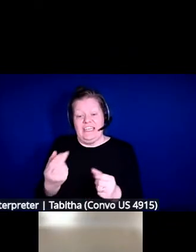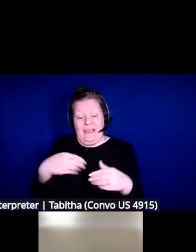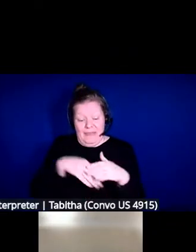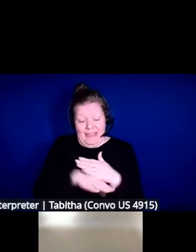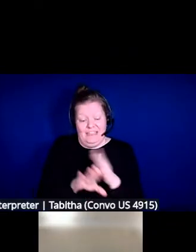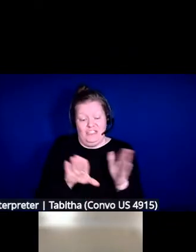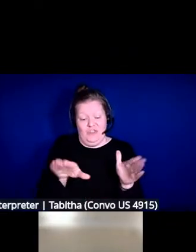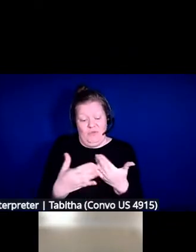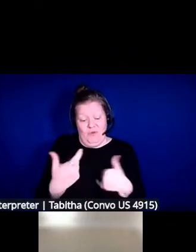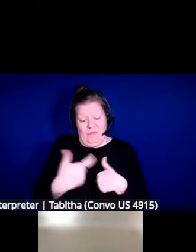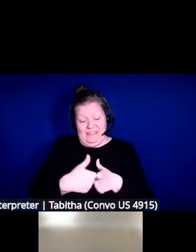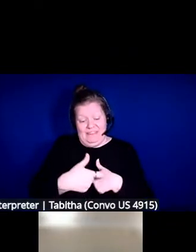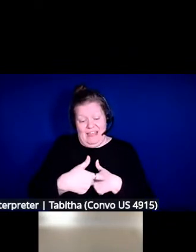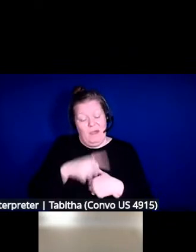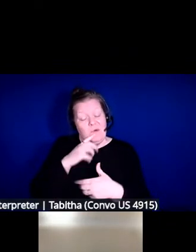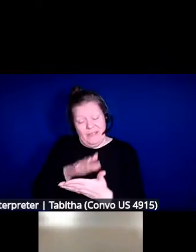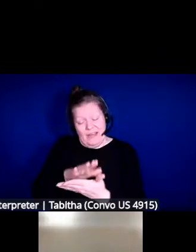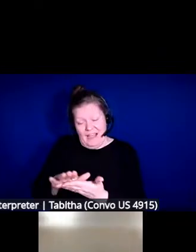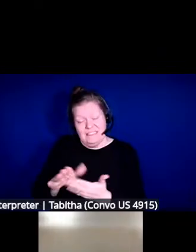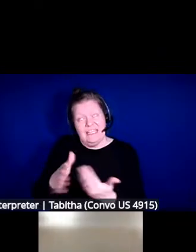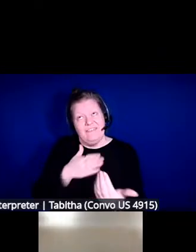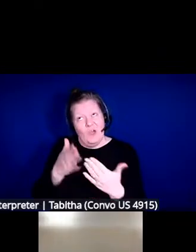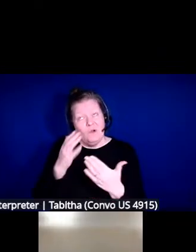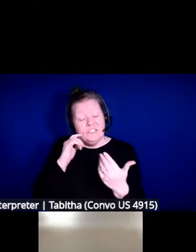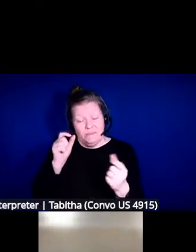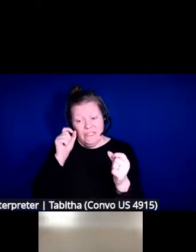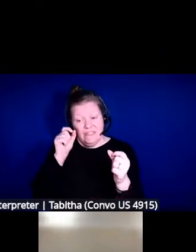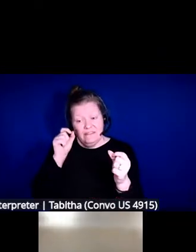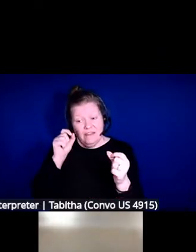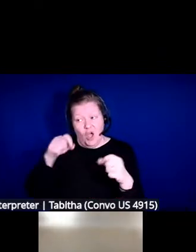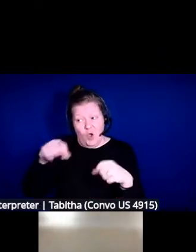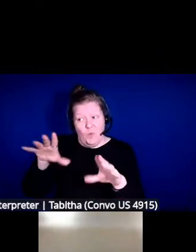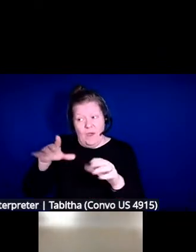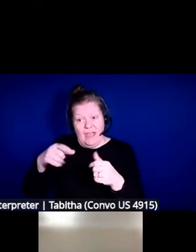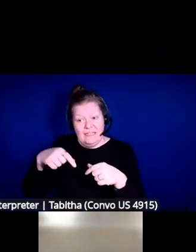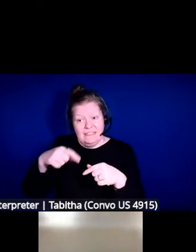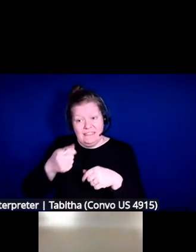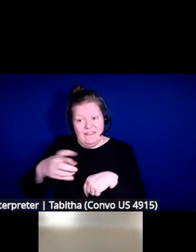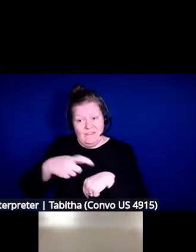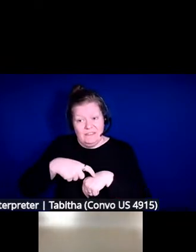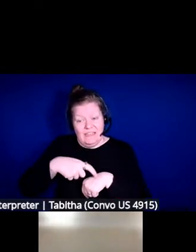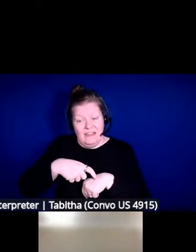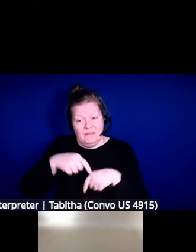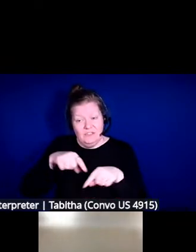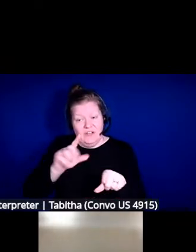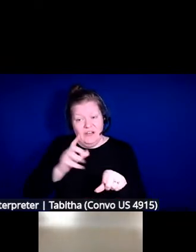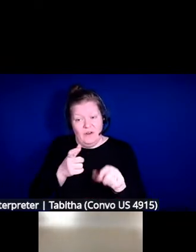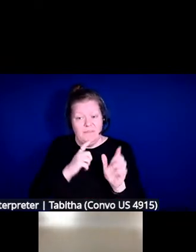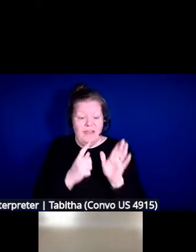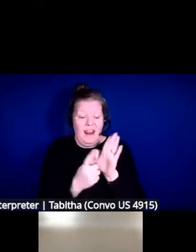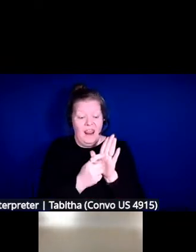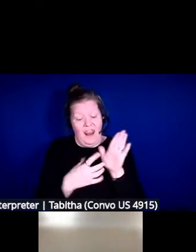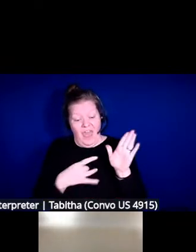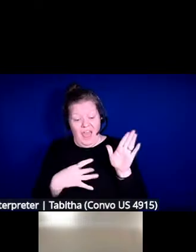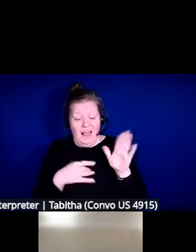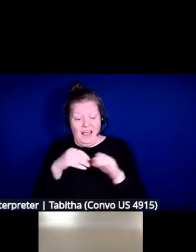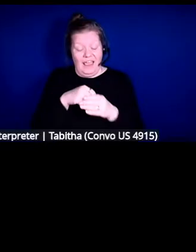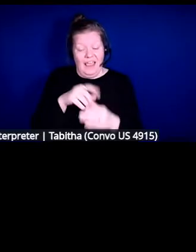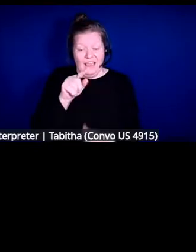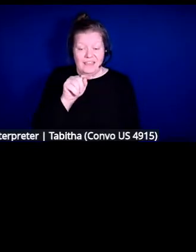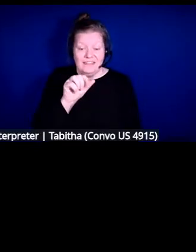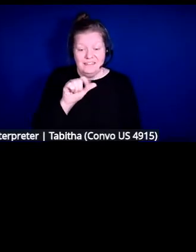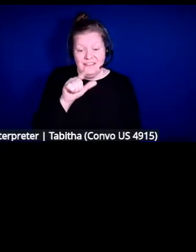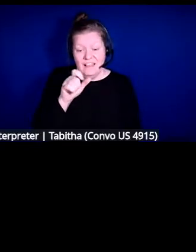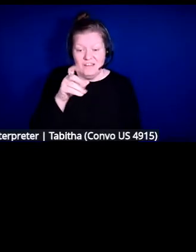time, though she's been awake several times during our calls and been liking things inside of the Telegram chat while